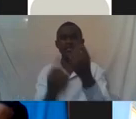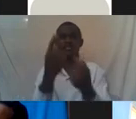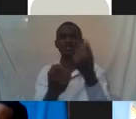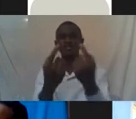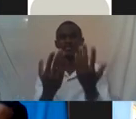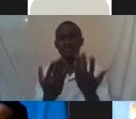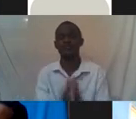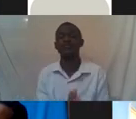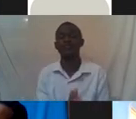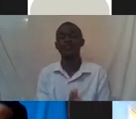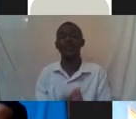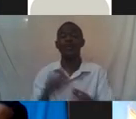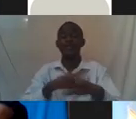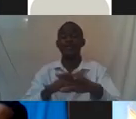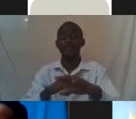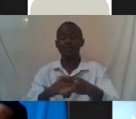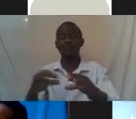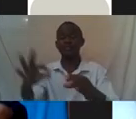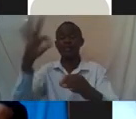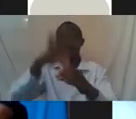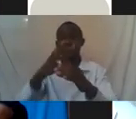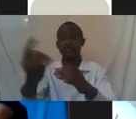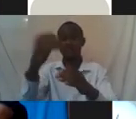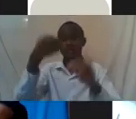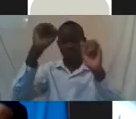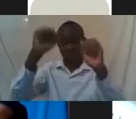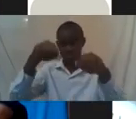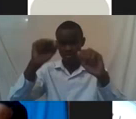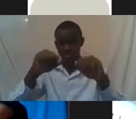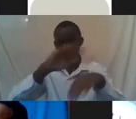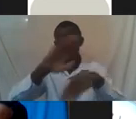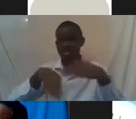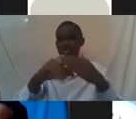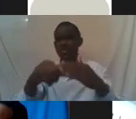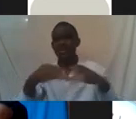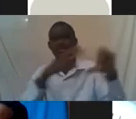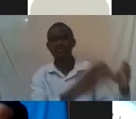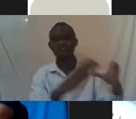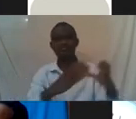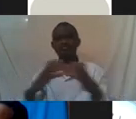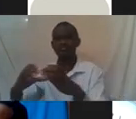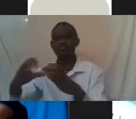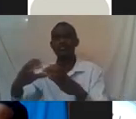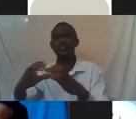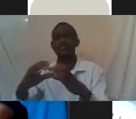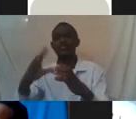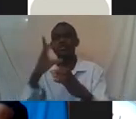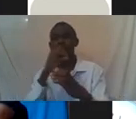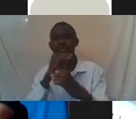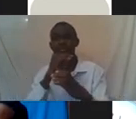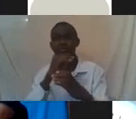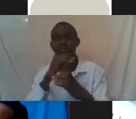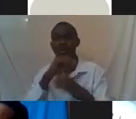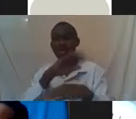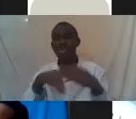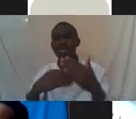when elections are coming, then we will be kind of killing all other parties, and you have everybody looking around for the party